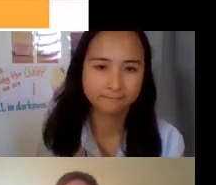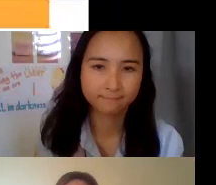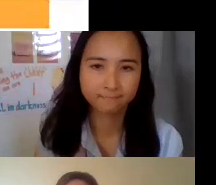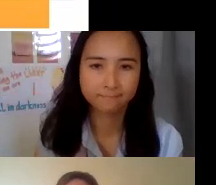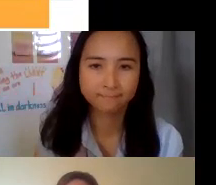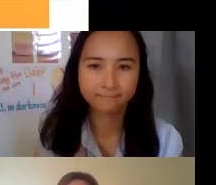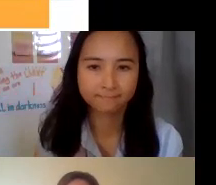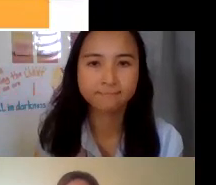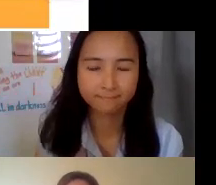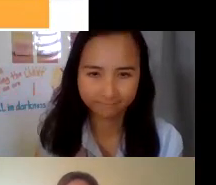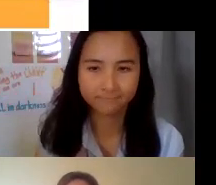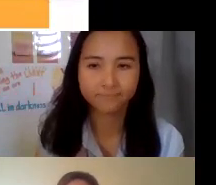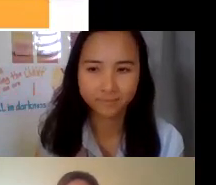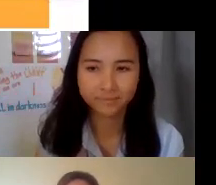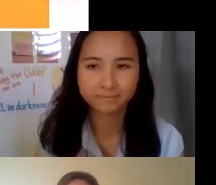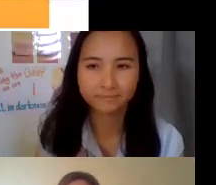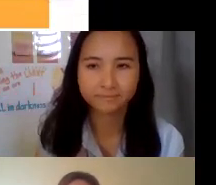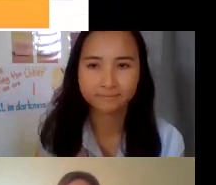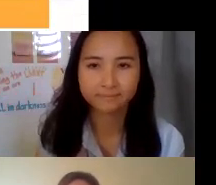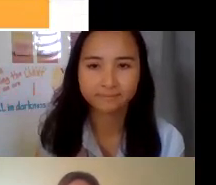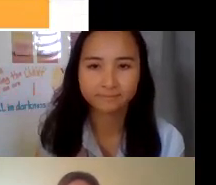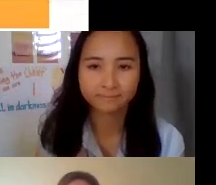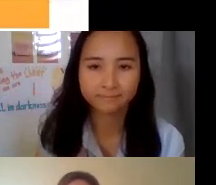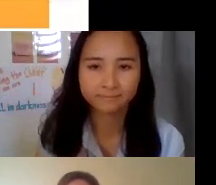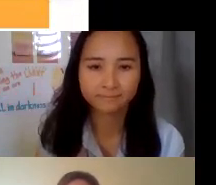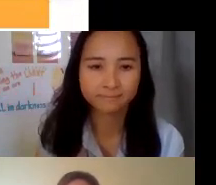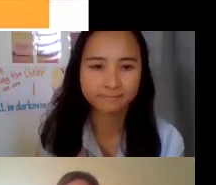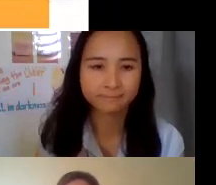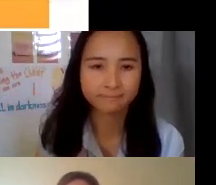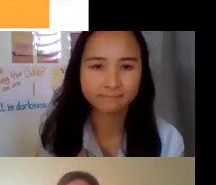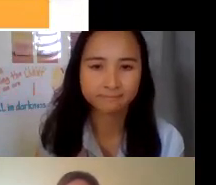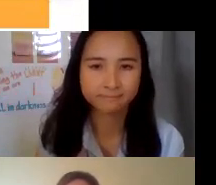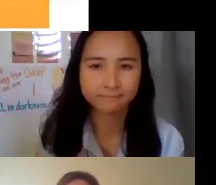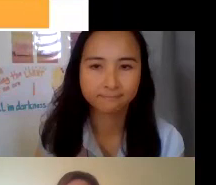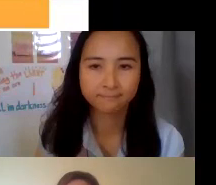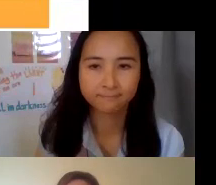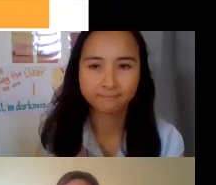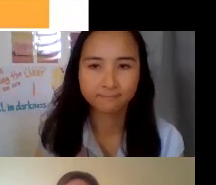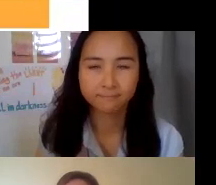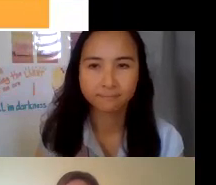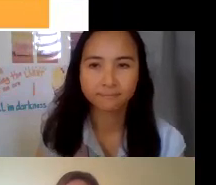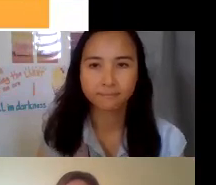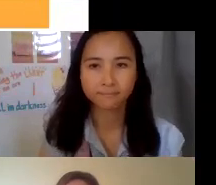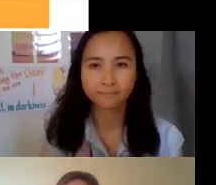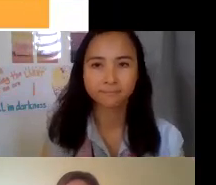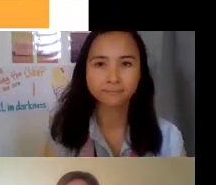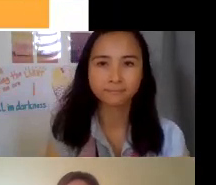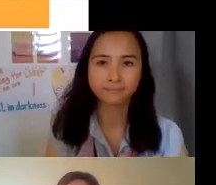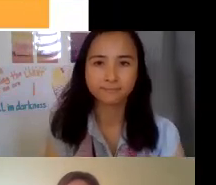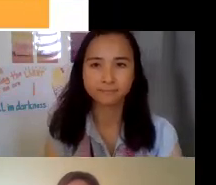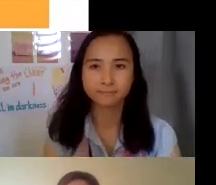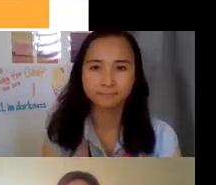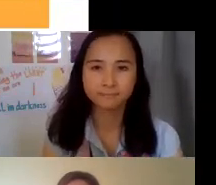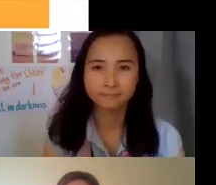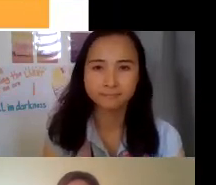for attending. Please follow us on social media, check out our website. Within 24 hours, we'll be posting